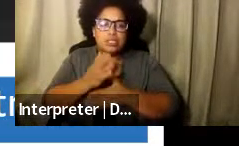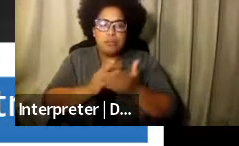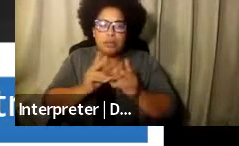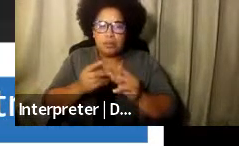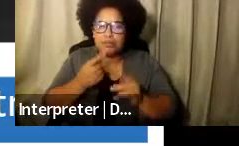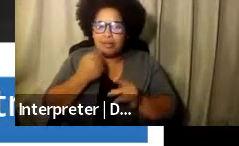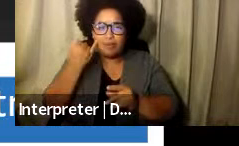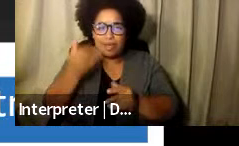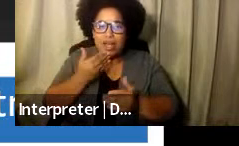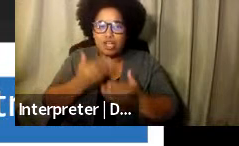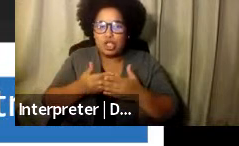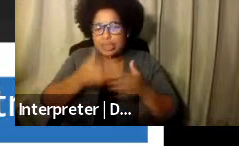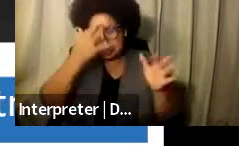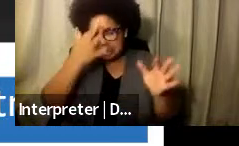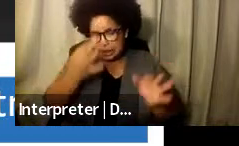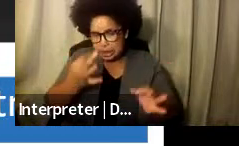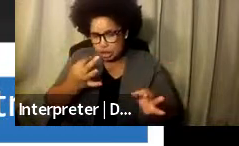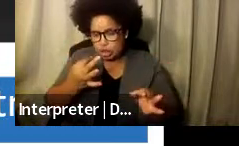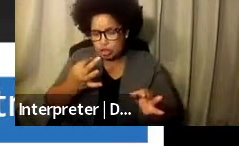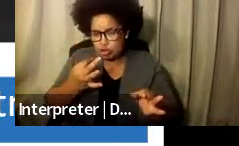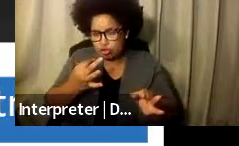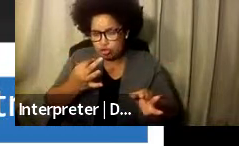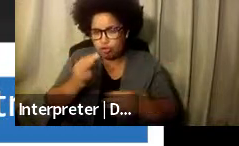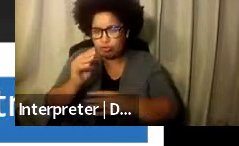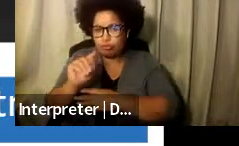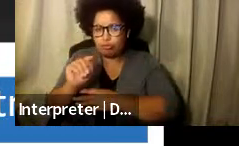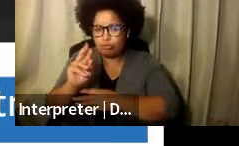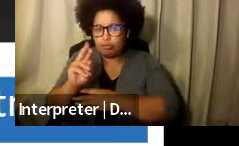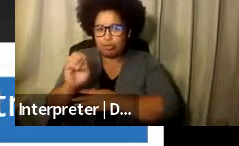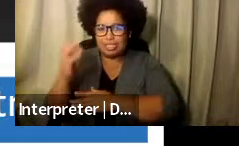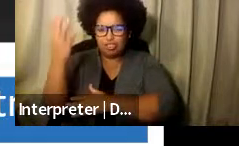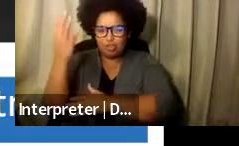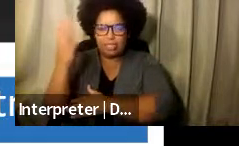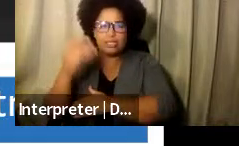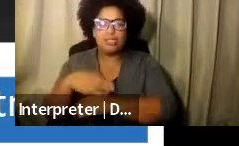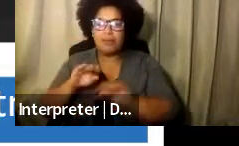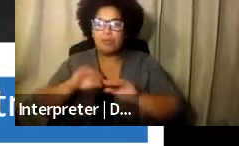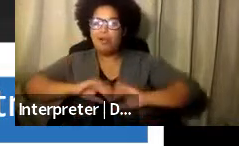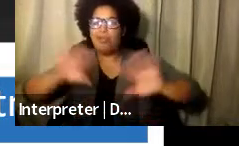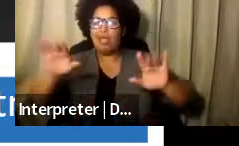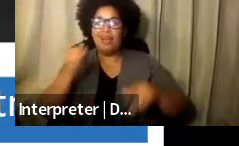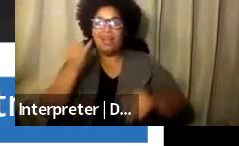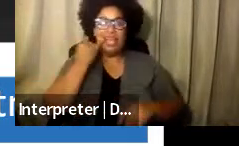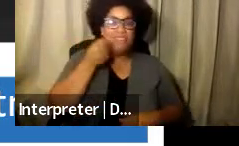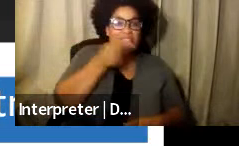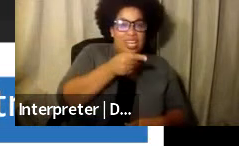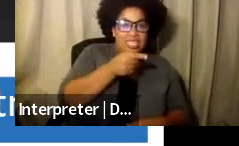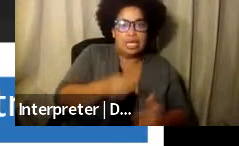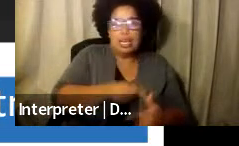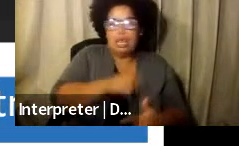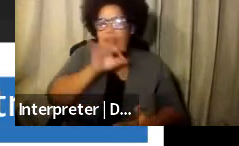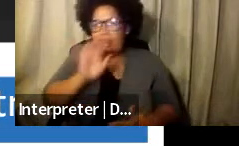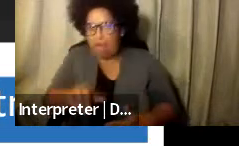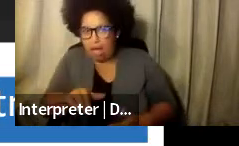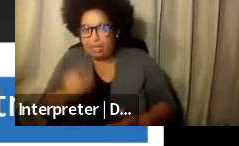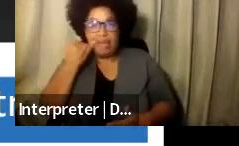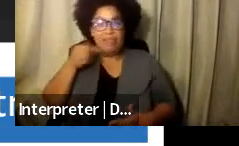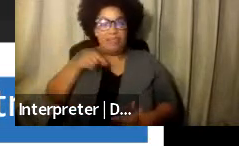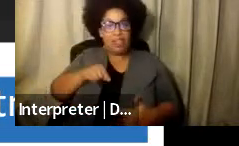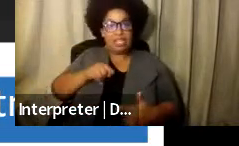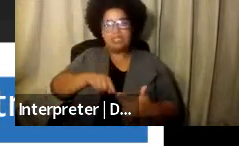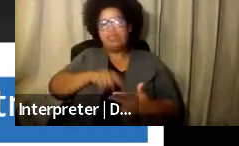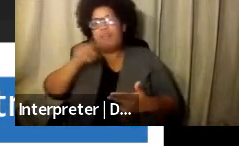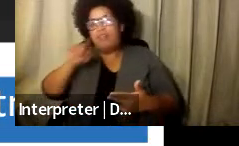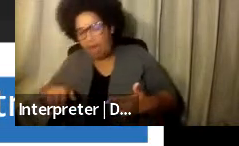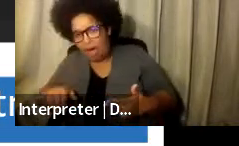mentioned that if we had a decision tree that makes it very clear if this, then that, so people know where to go, if, depending on how they